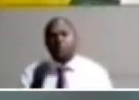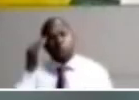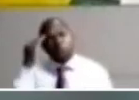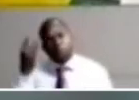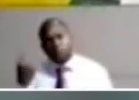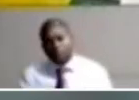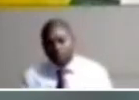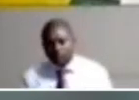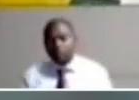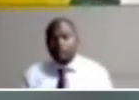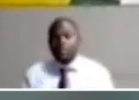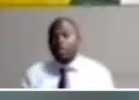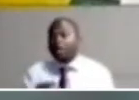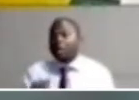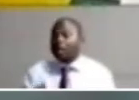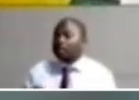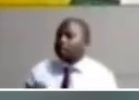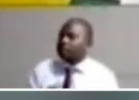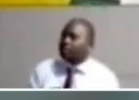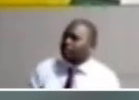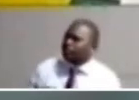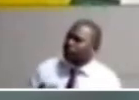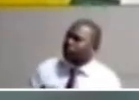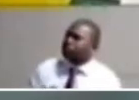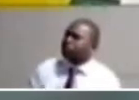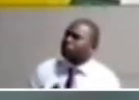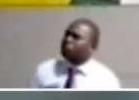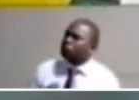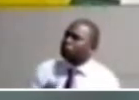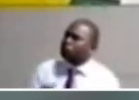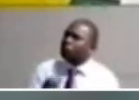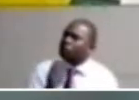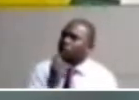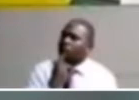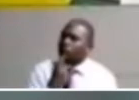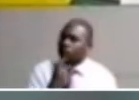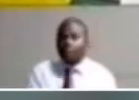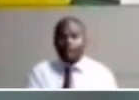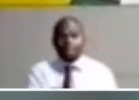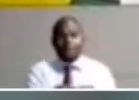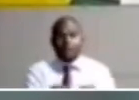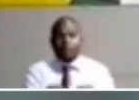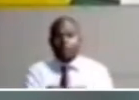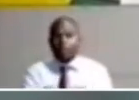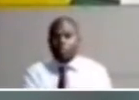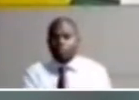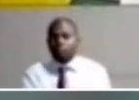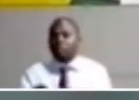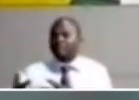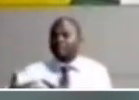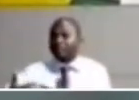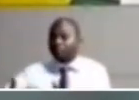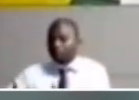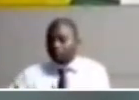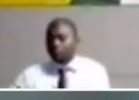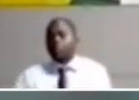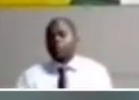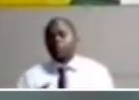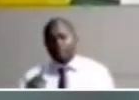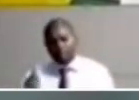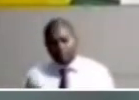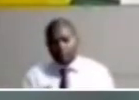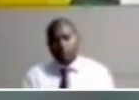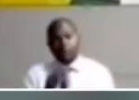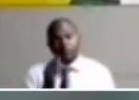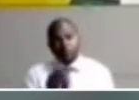what, the other day I was in Karamoja, I was going to open the marble factory. First of all, we had